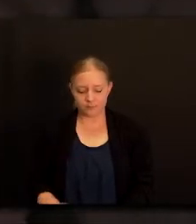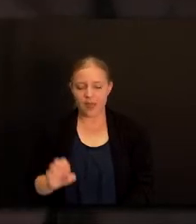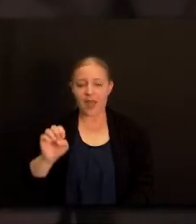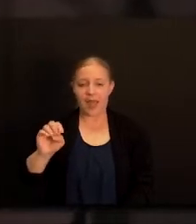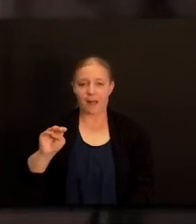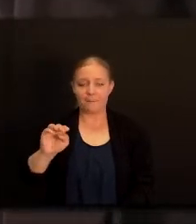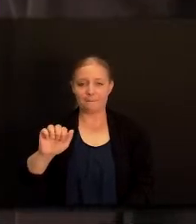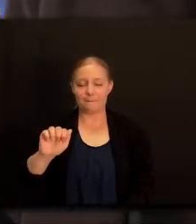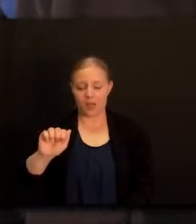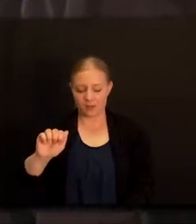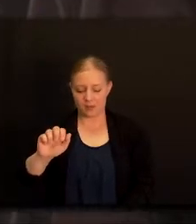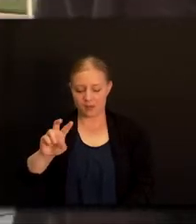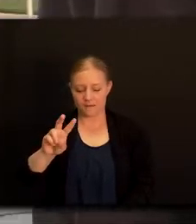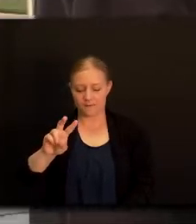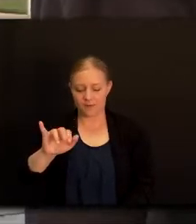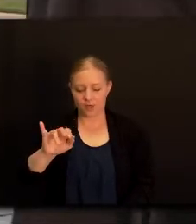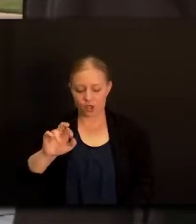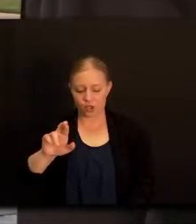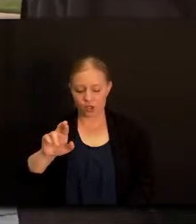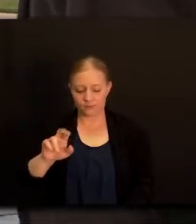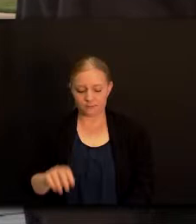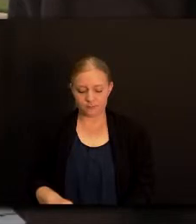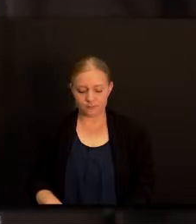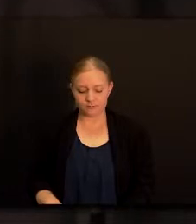Emma Marie Vigor.